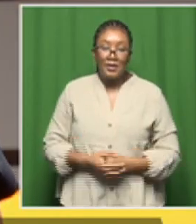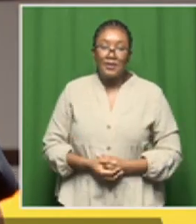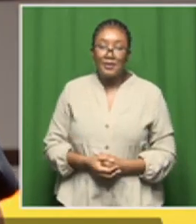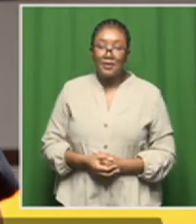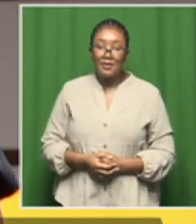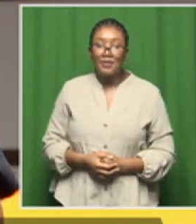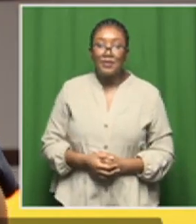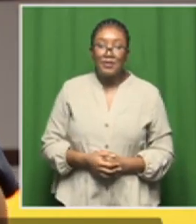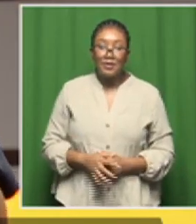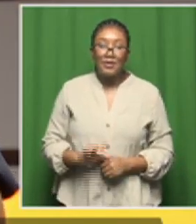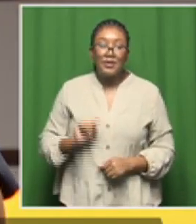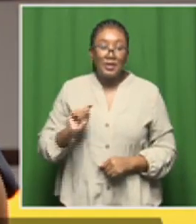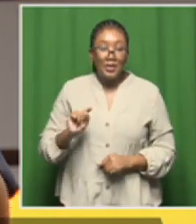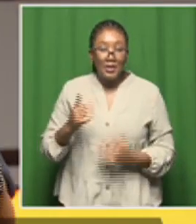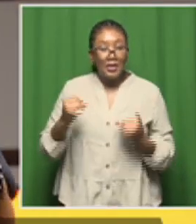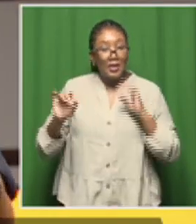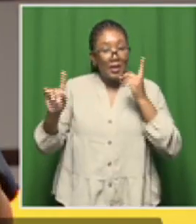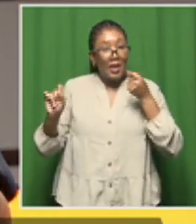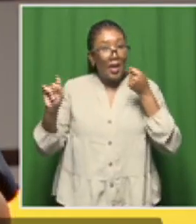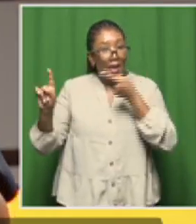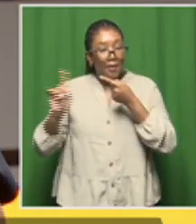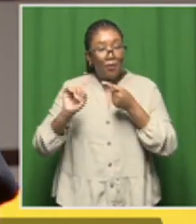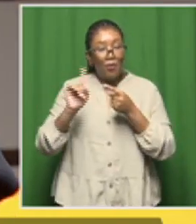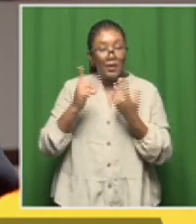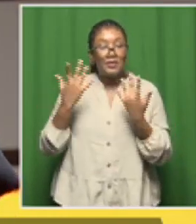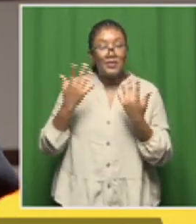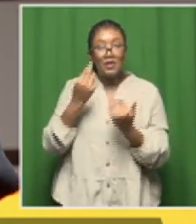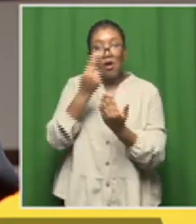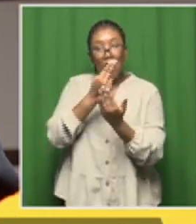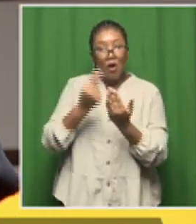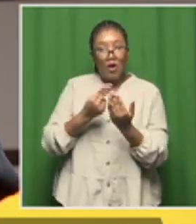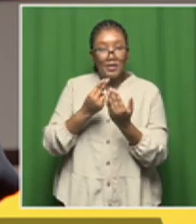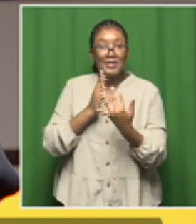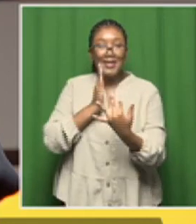its aims are to really prioritize accessibility to art,